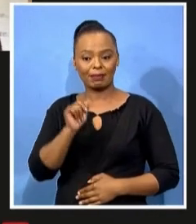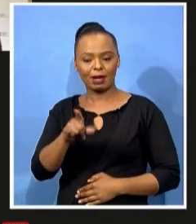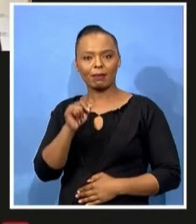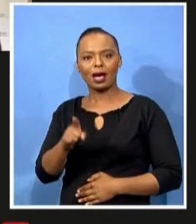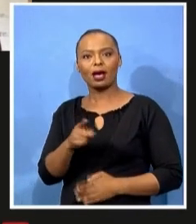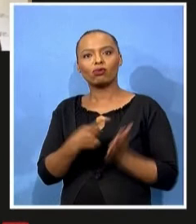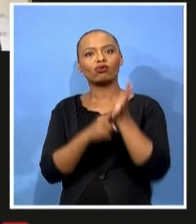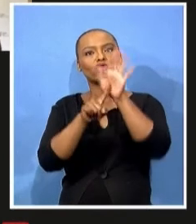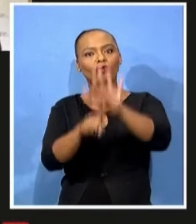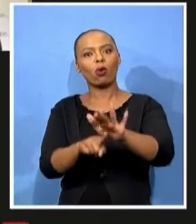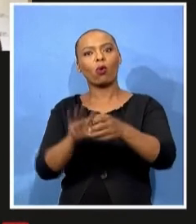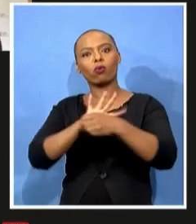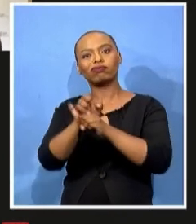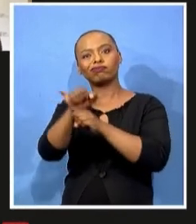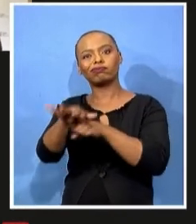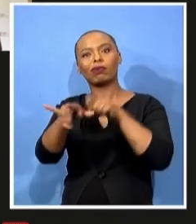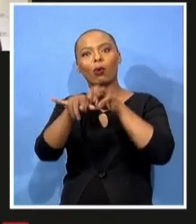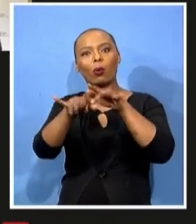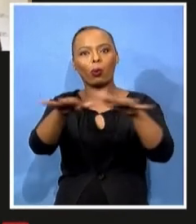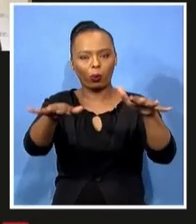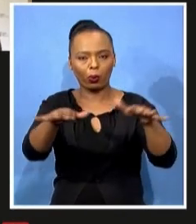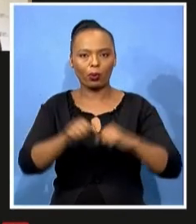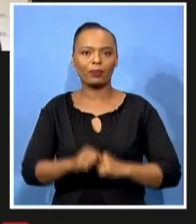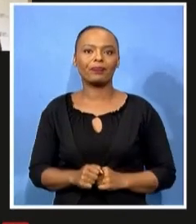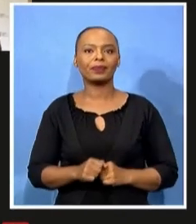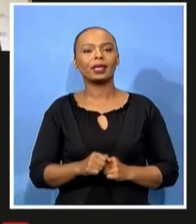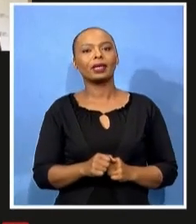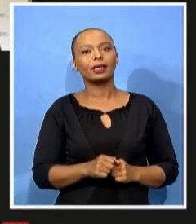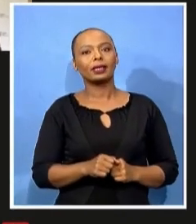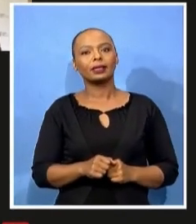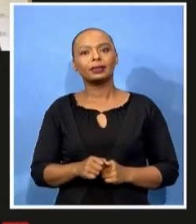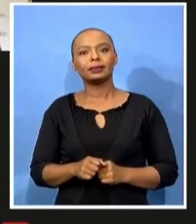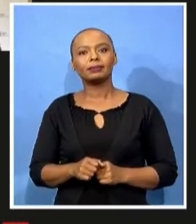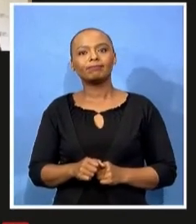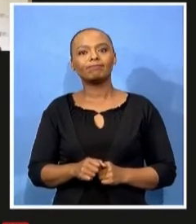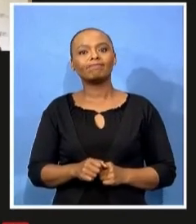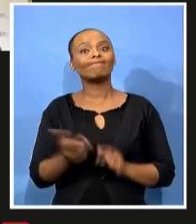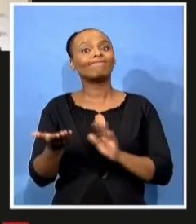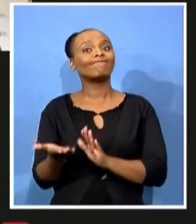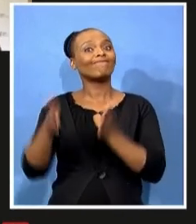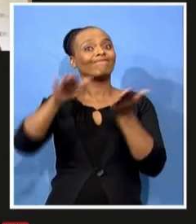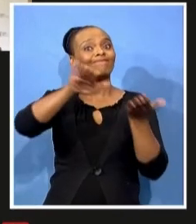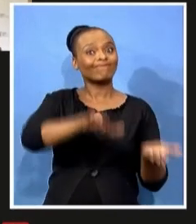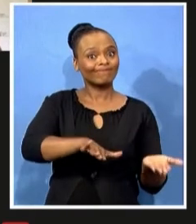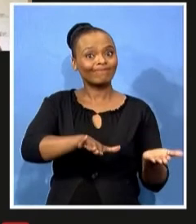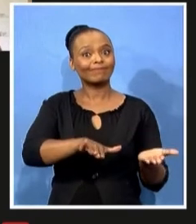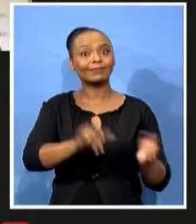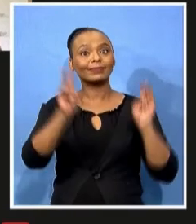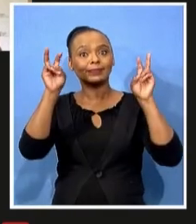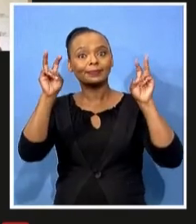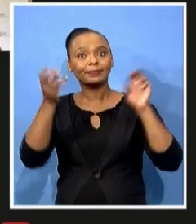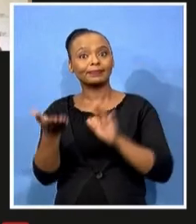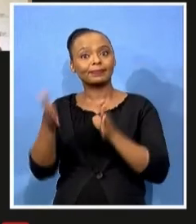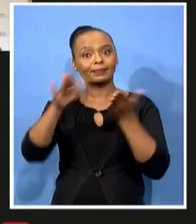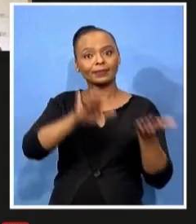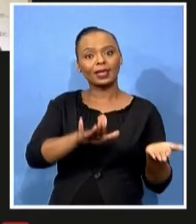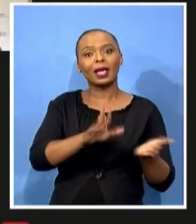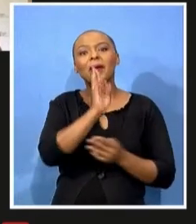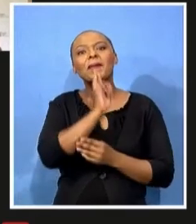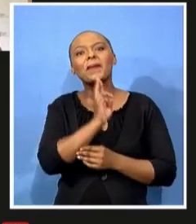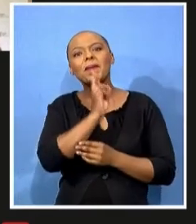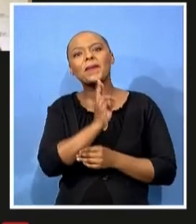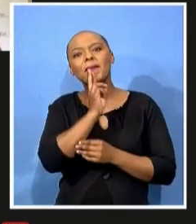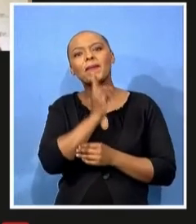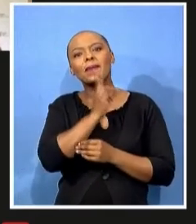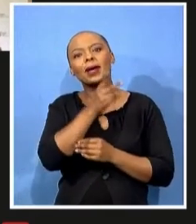already that deaths, if you look at the red graph, the deaths are already higher than what we ever experienced